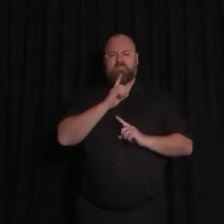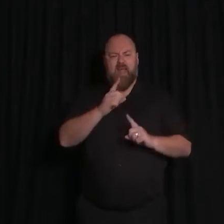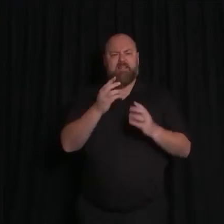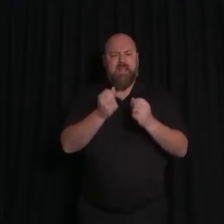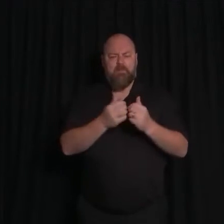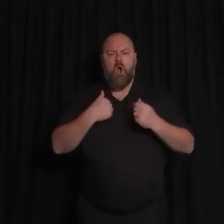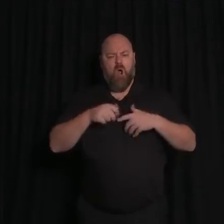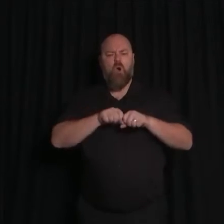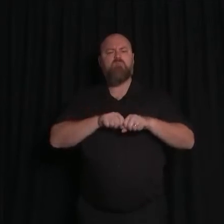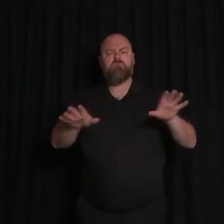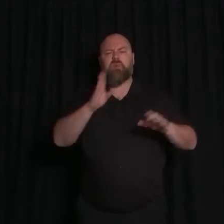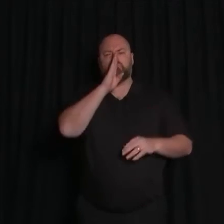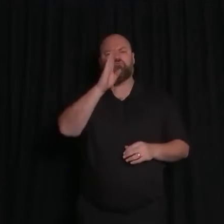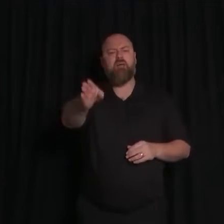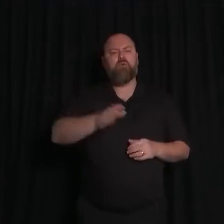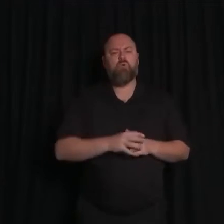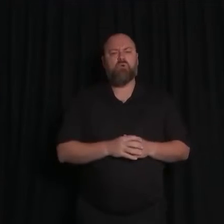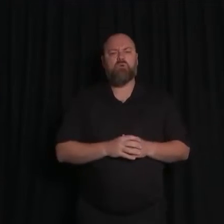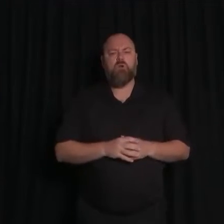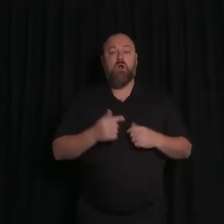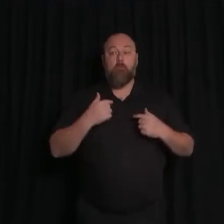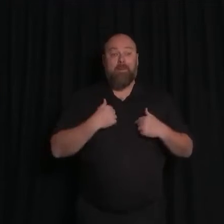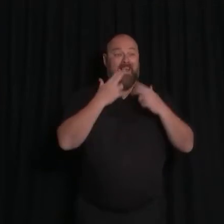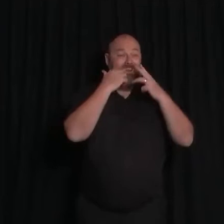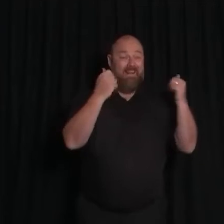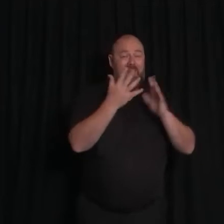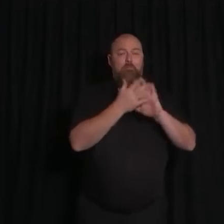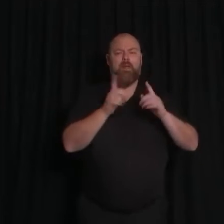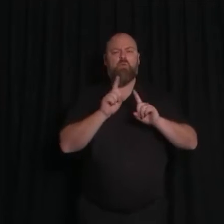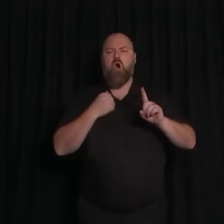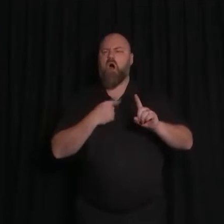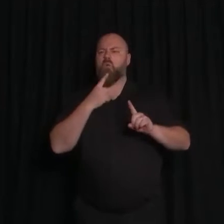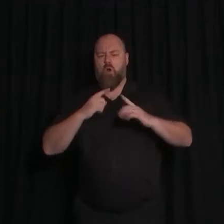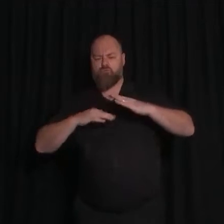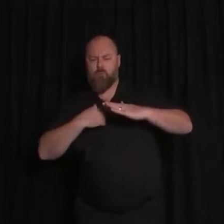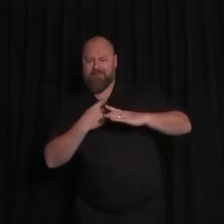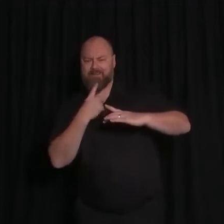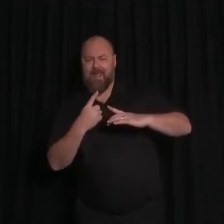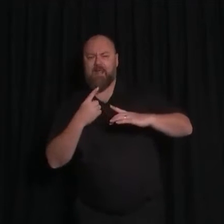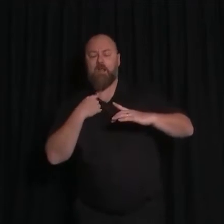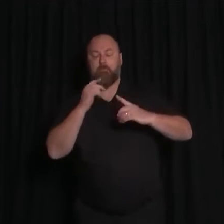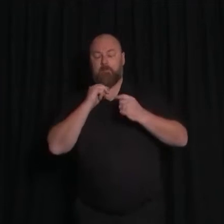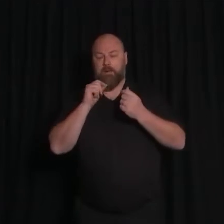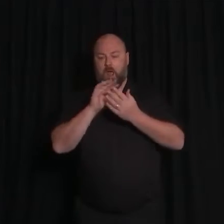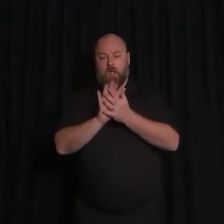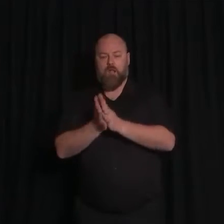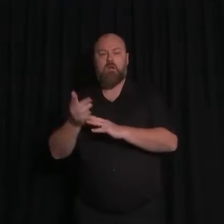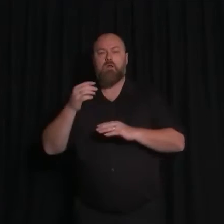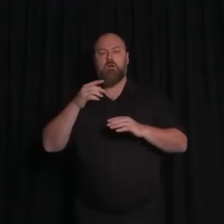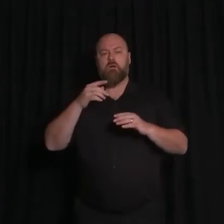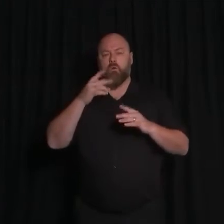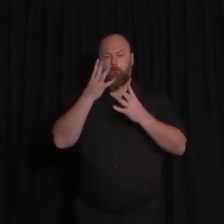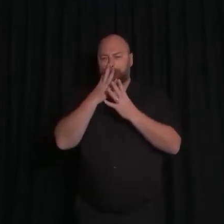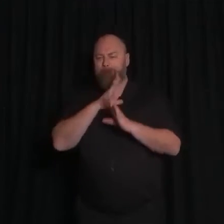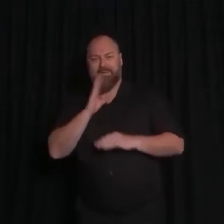of the messages to be lost in singing and people to, for lack of a better word, judge the singing, like,